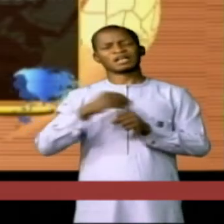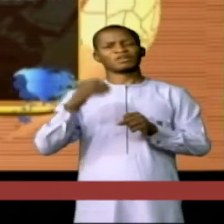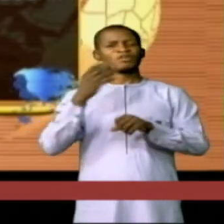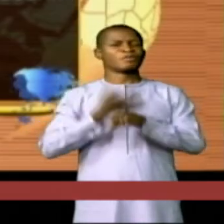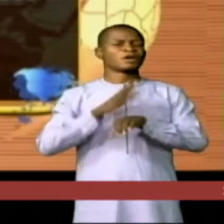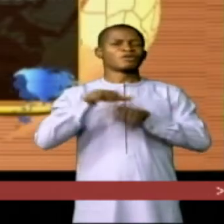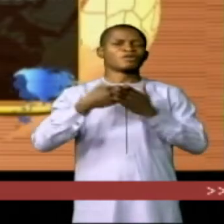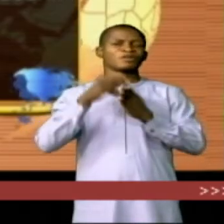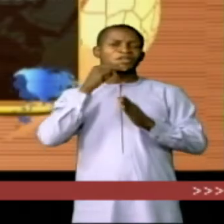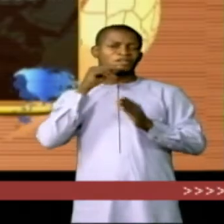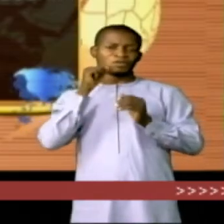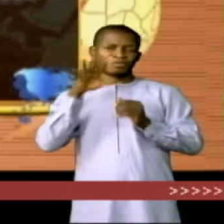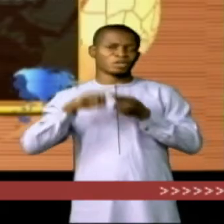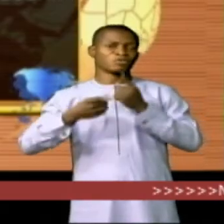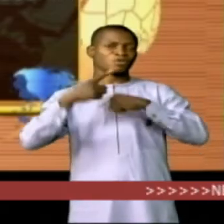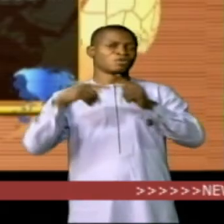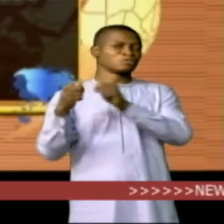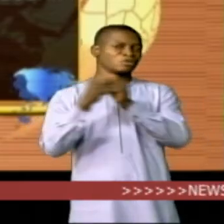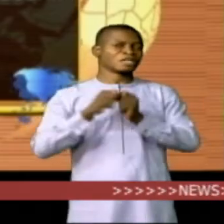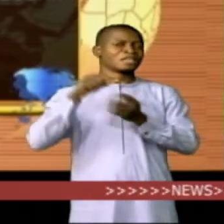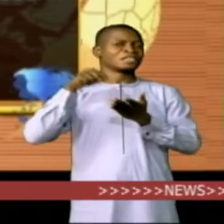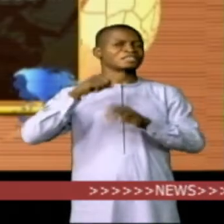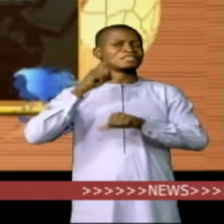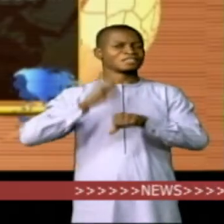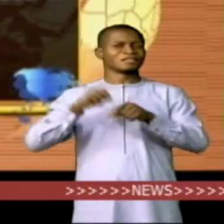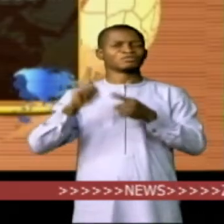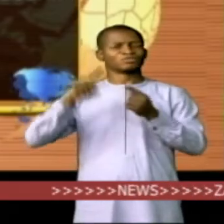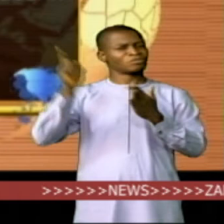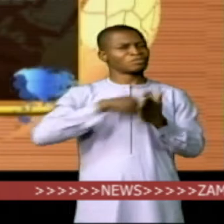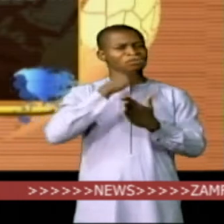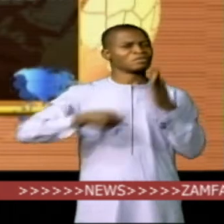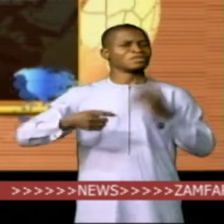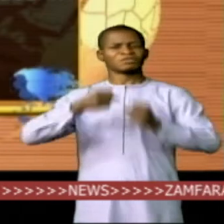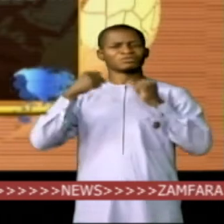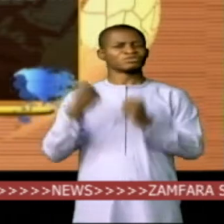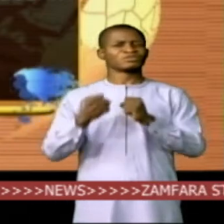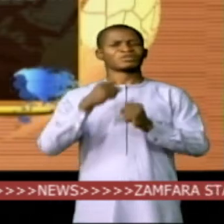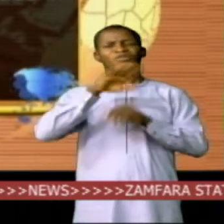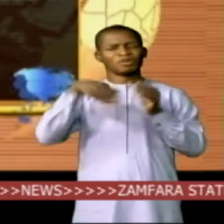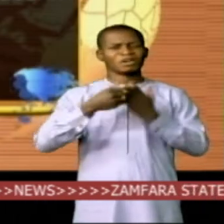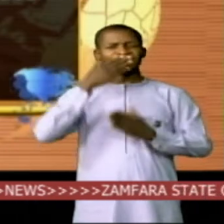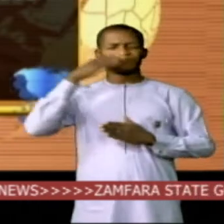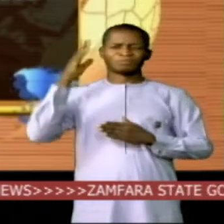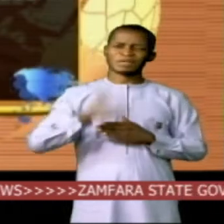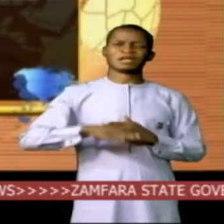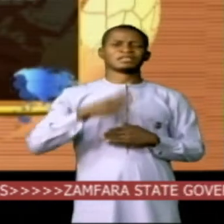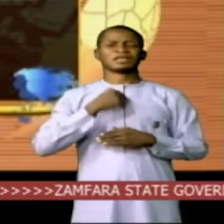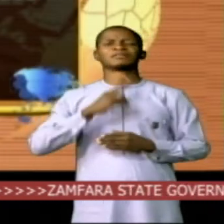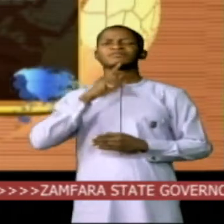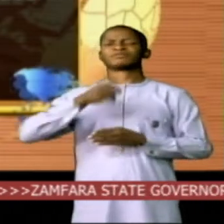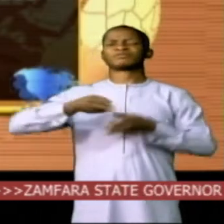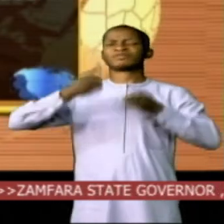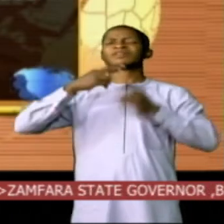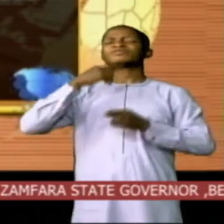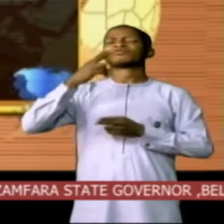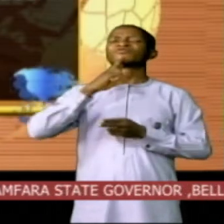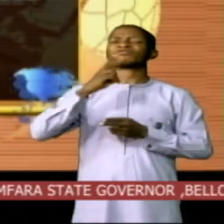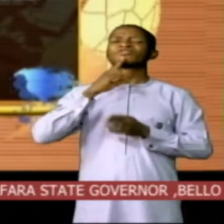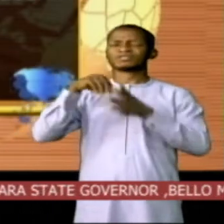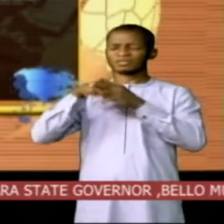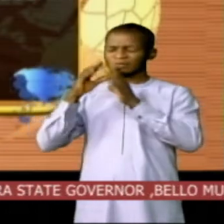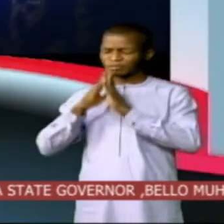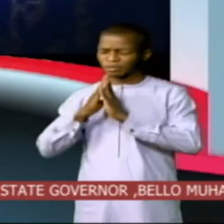together at this time to condemn in strong words this mindlessness and also raise voices in prayers.